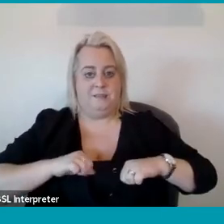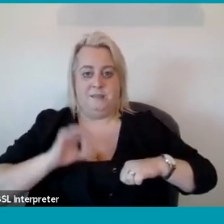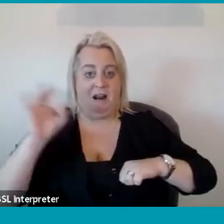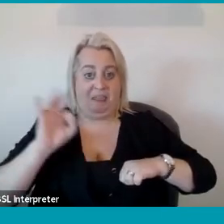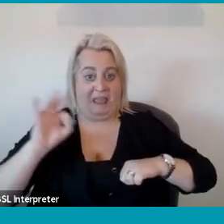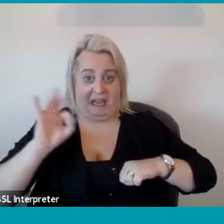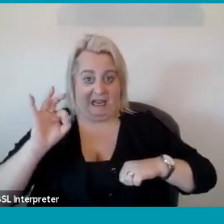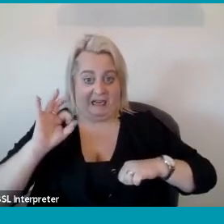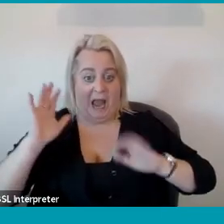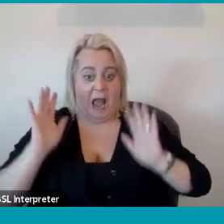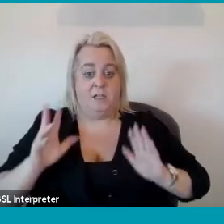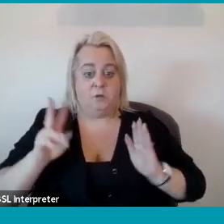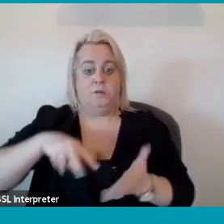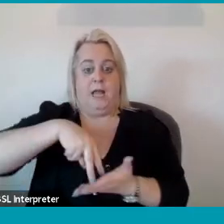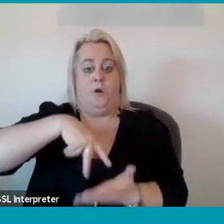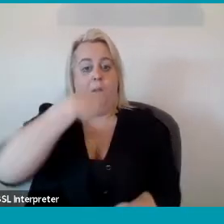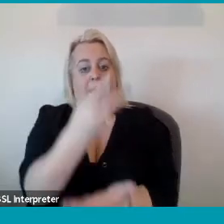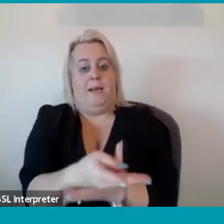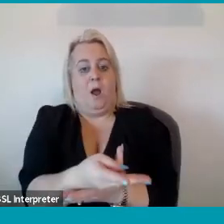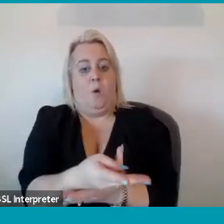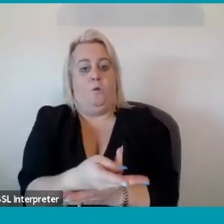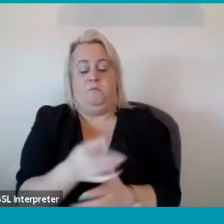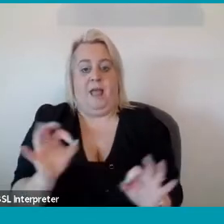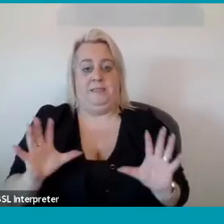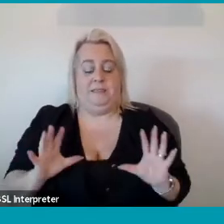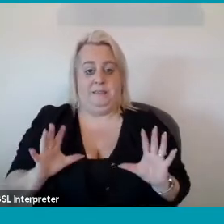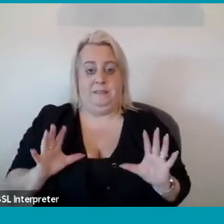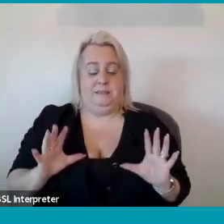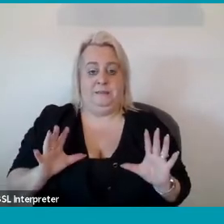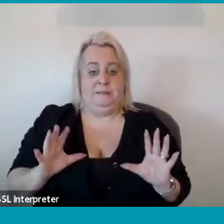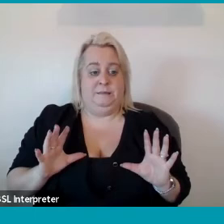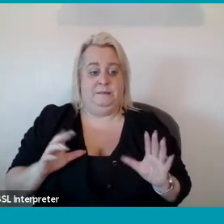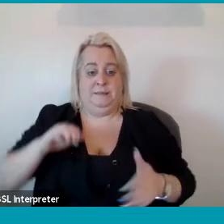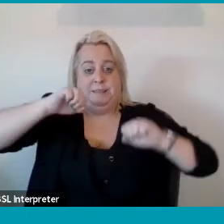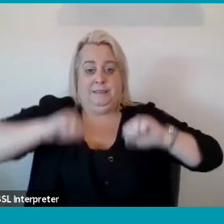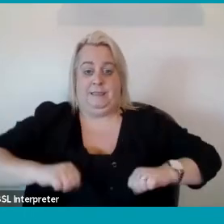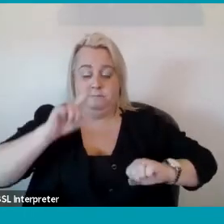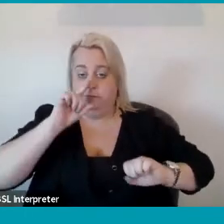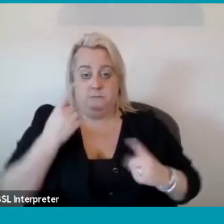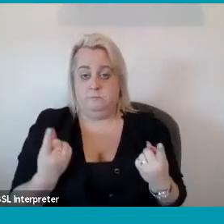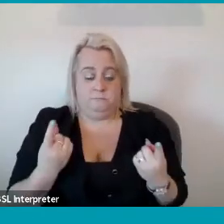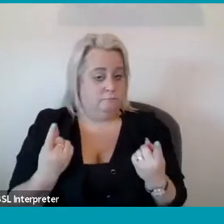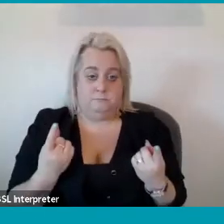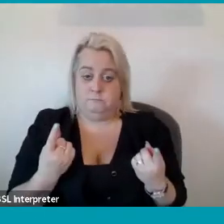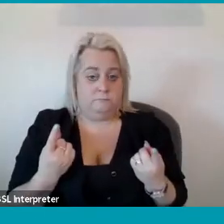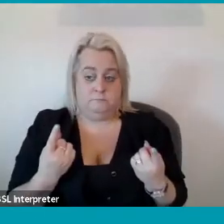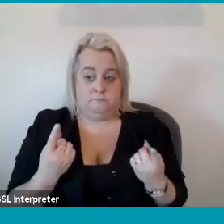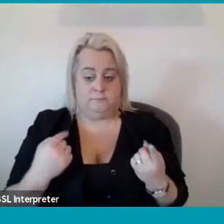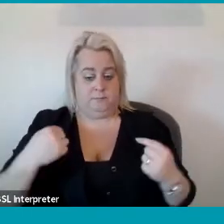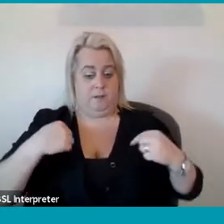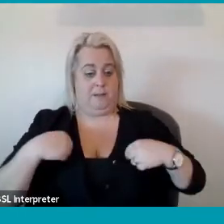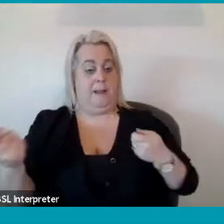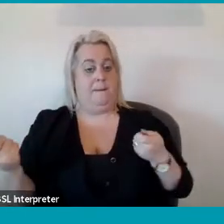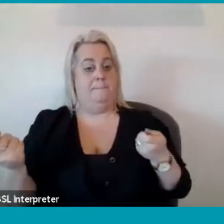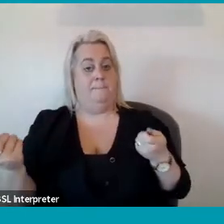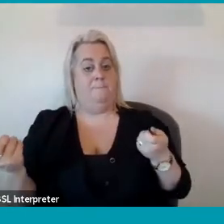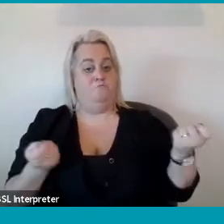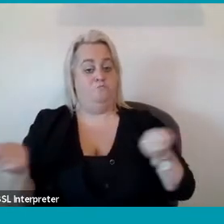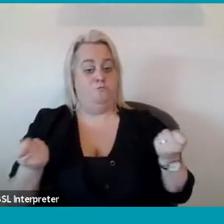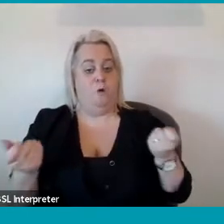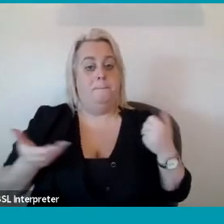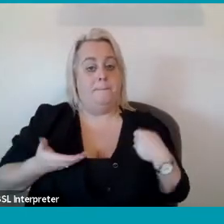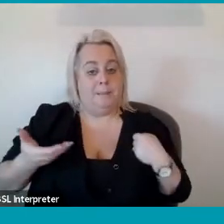lie down or stand up. I wasn't able to sit. And so I was running a business where I needed to use a